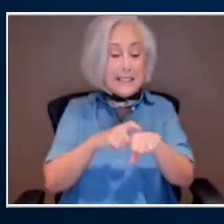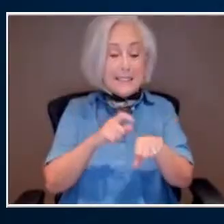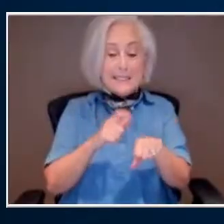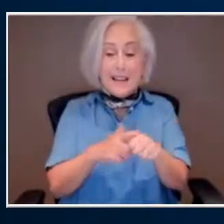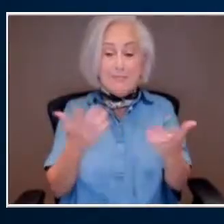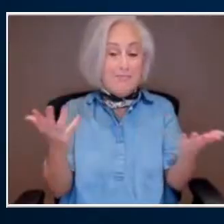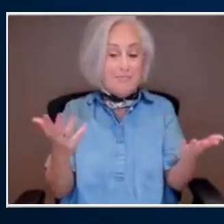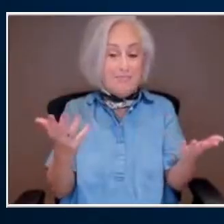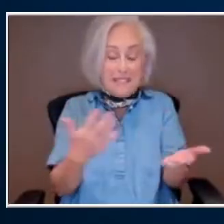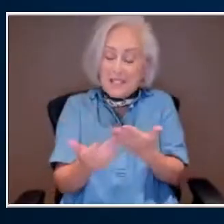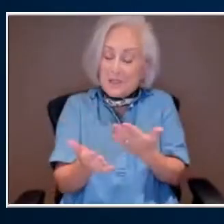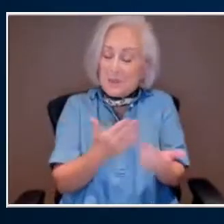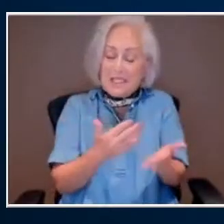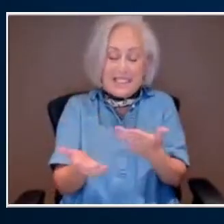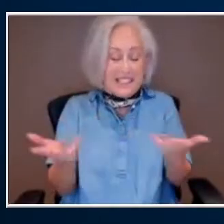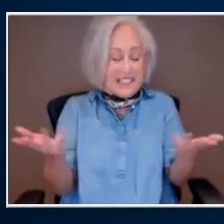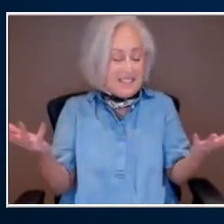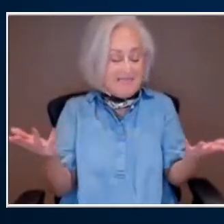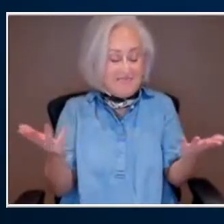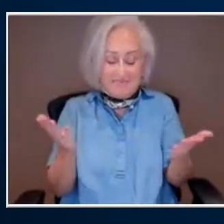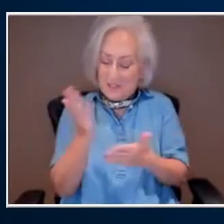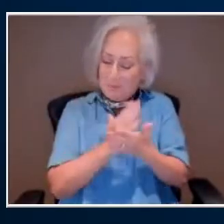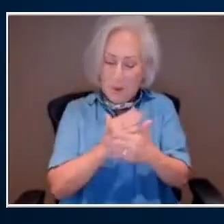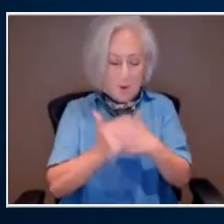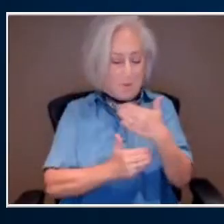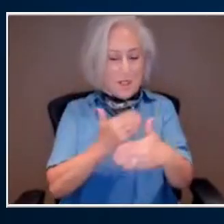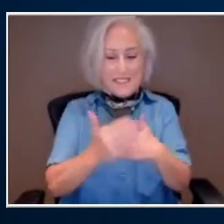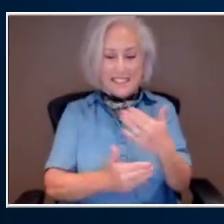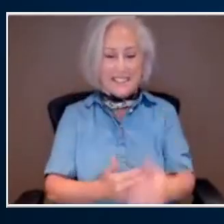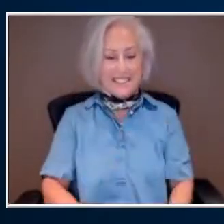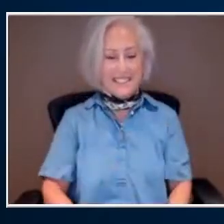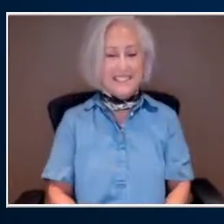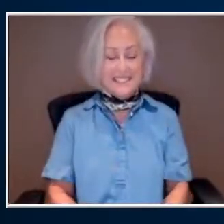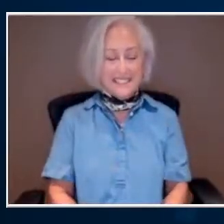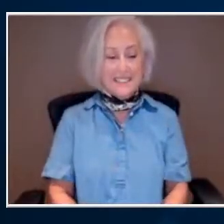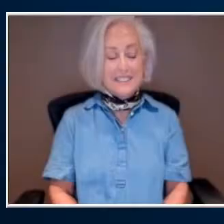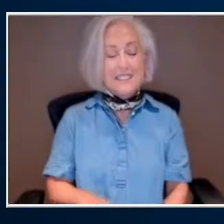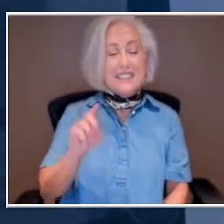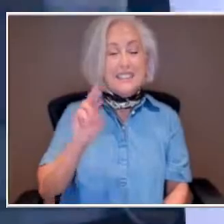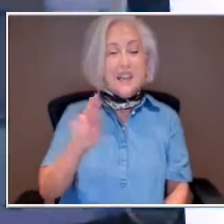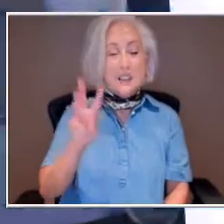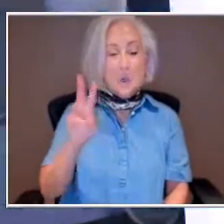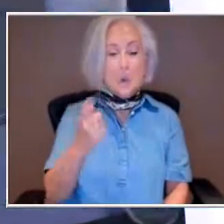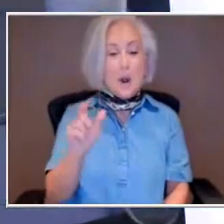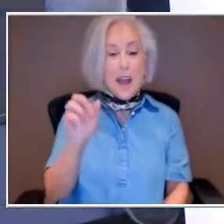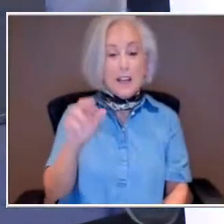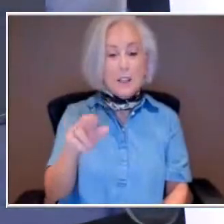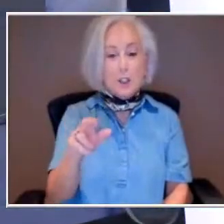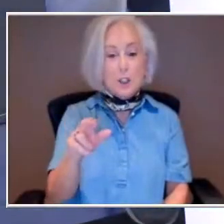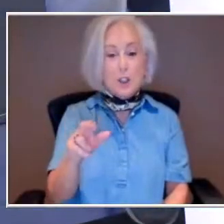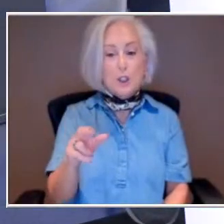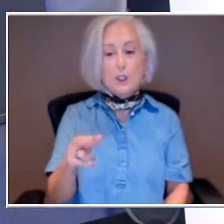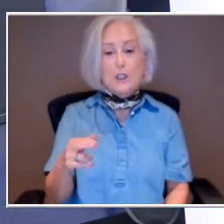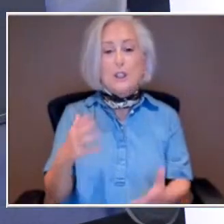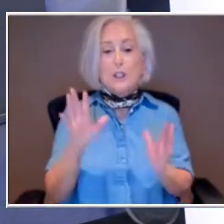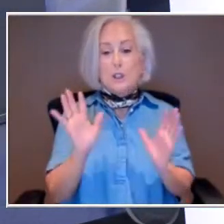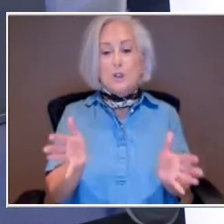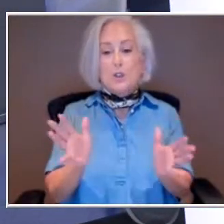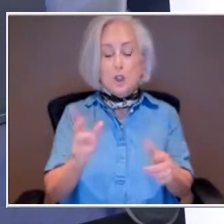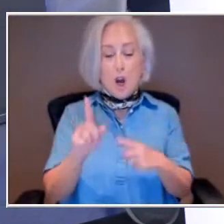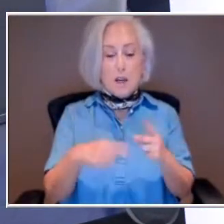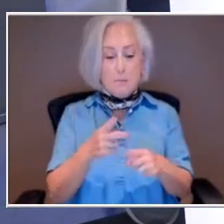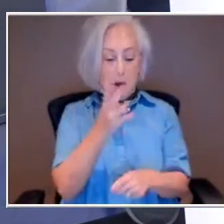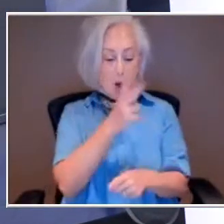is. Just part of the process. Dr. Wagner, I want to talk about the personalized medicine and the treatments for